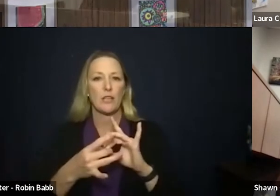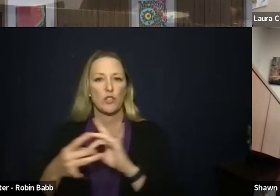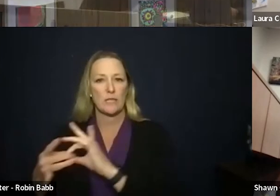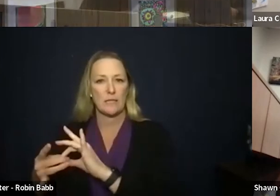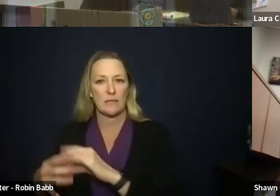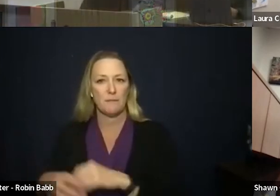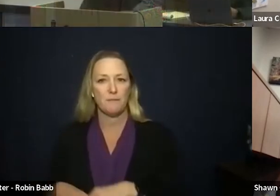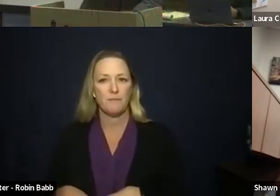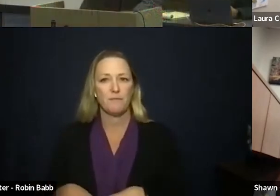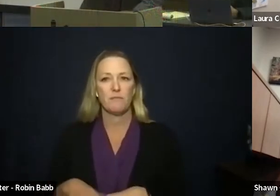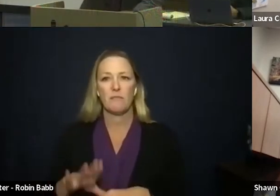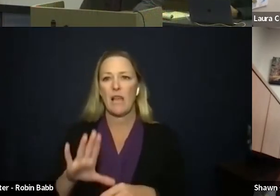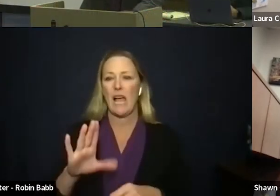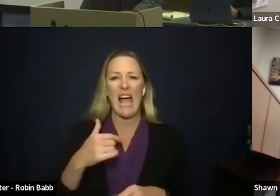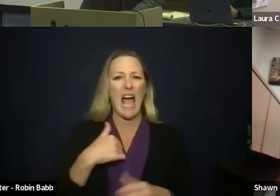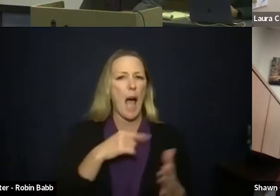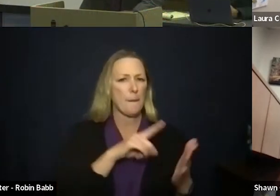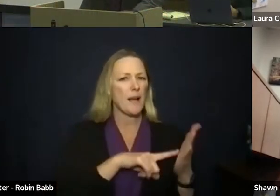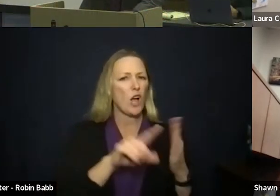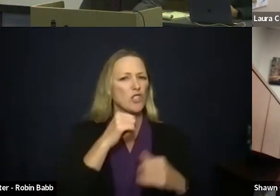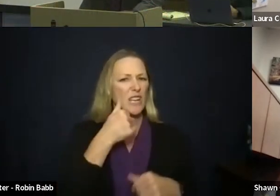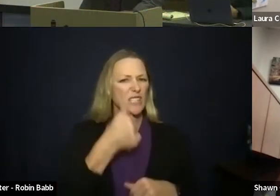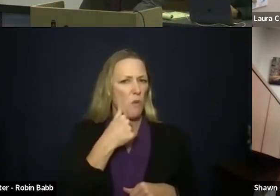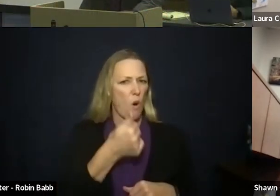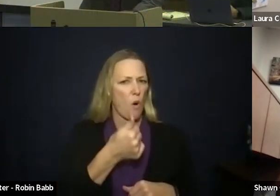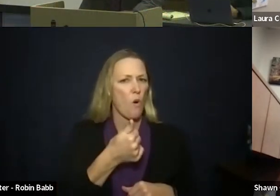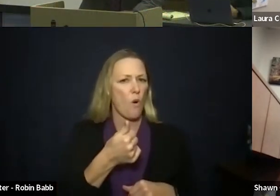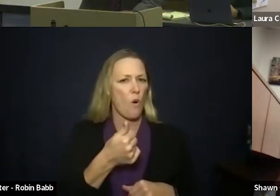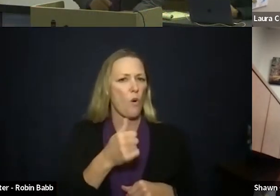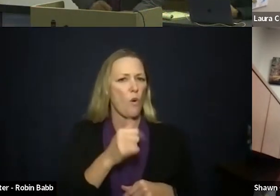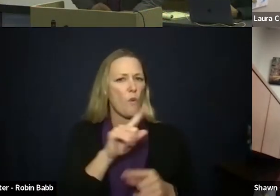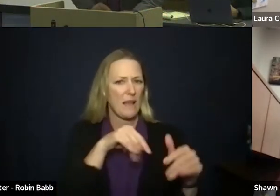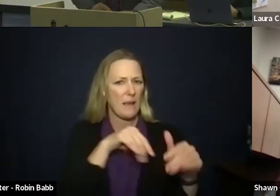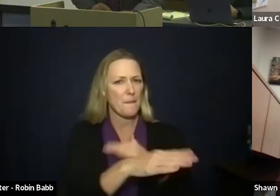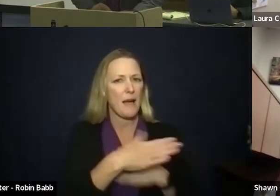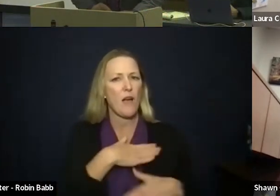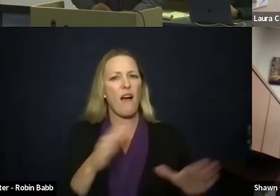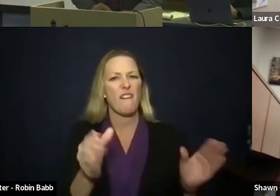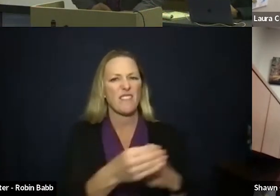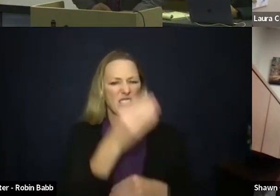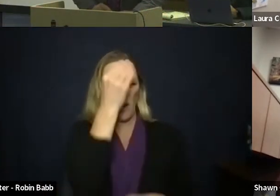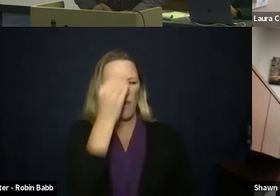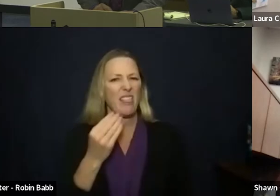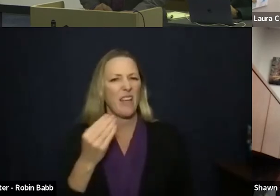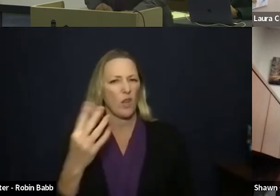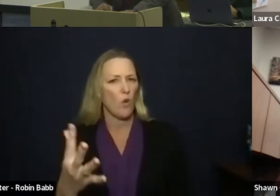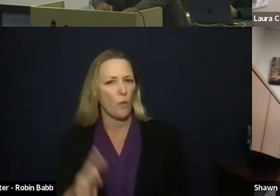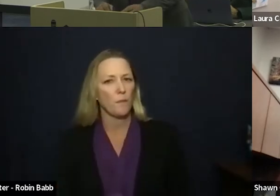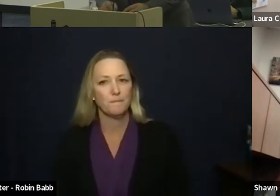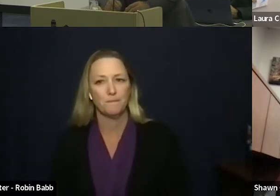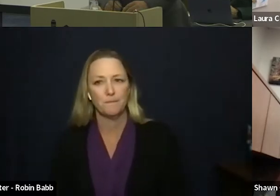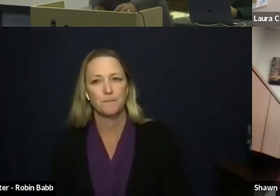let me check tomorrow when i get to my office on that and i'll send you a update on that a position